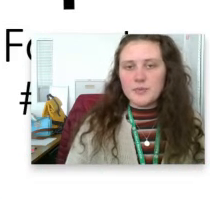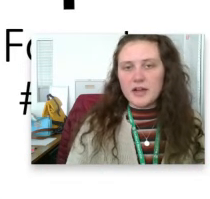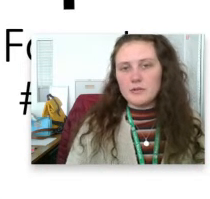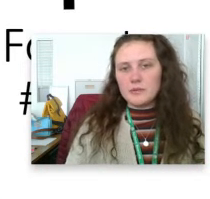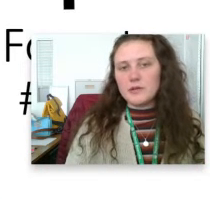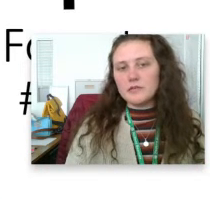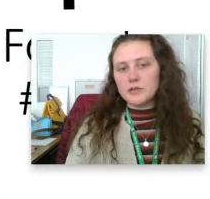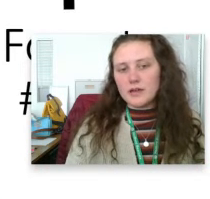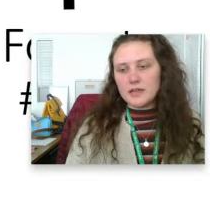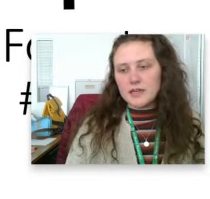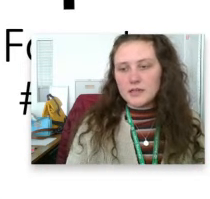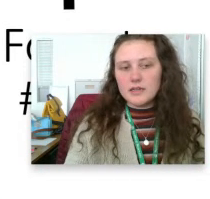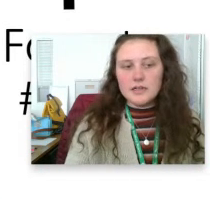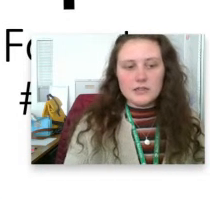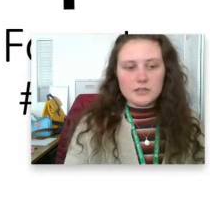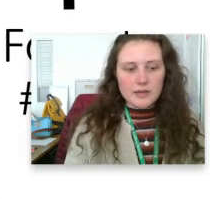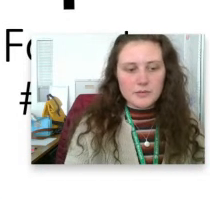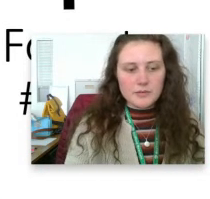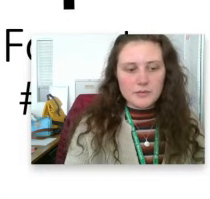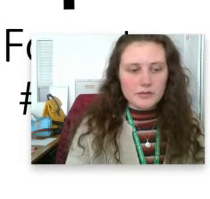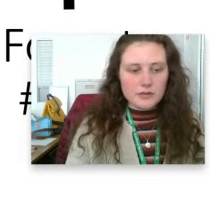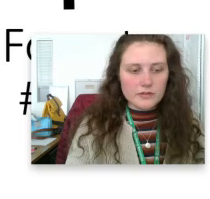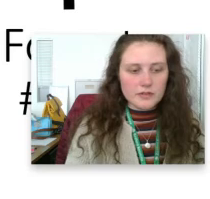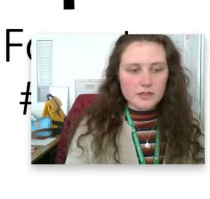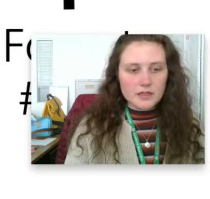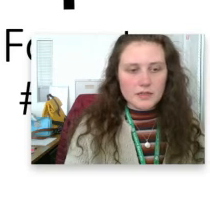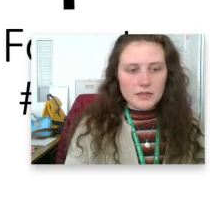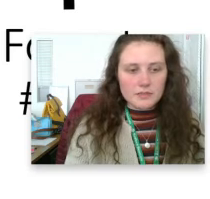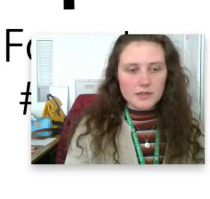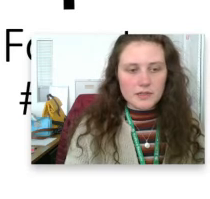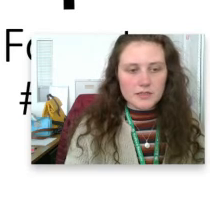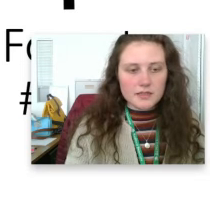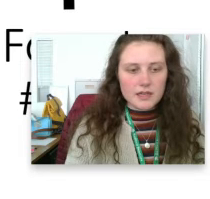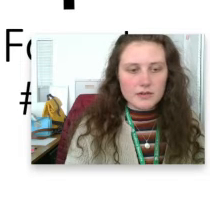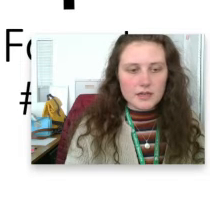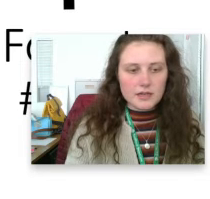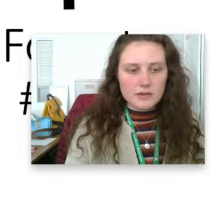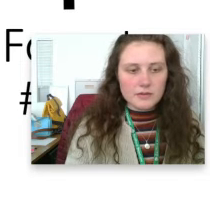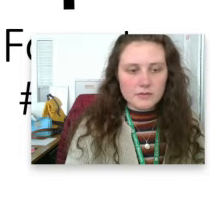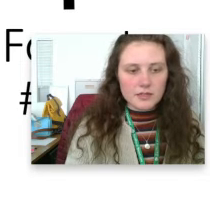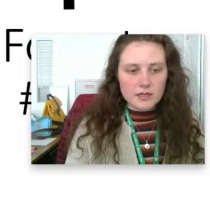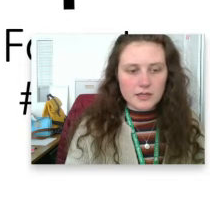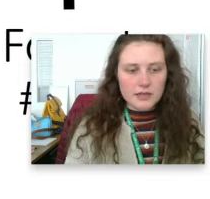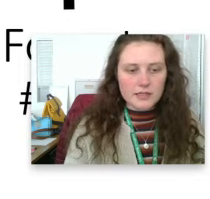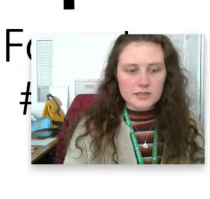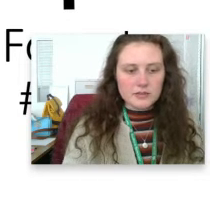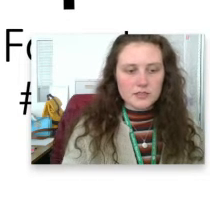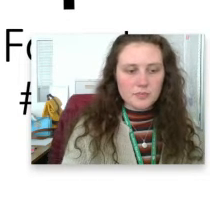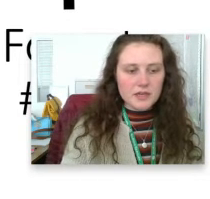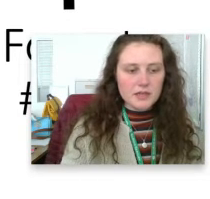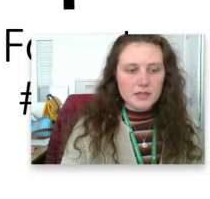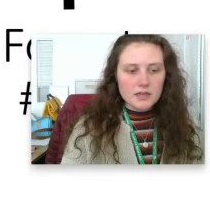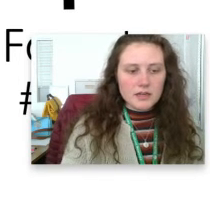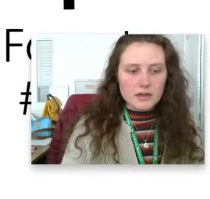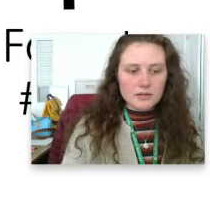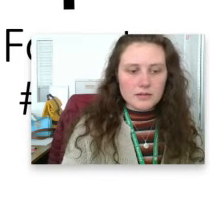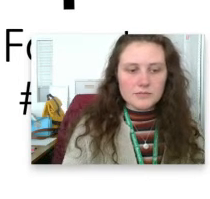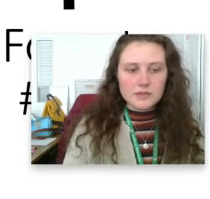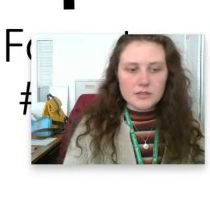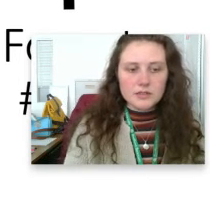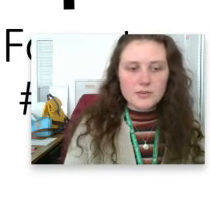So in our language background, we went over quantity. So I'm going to go over this scale right here. We'll start here at still